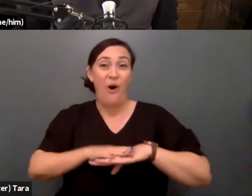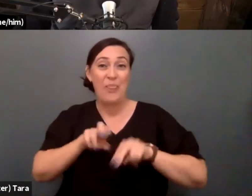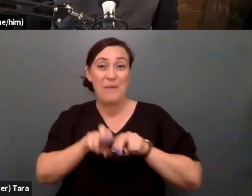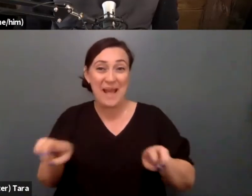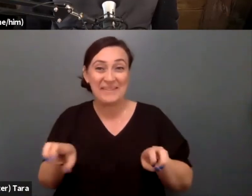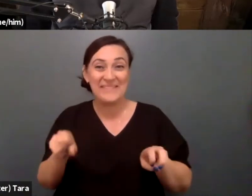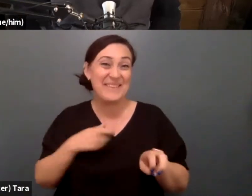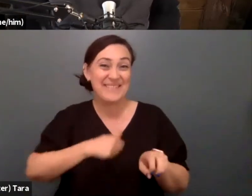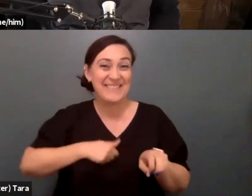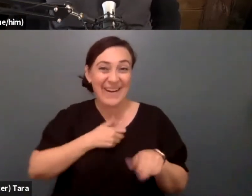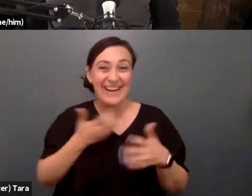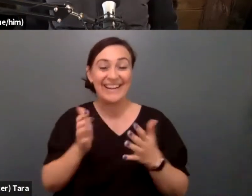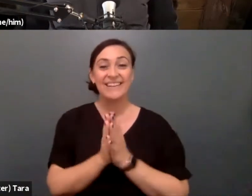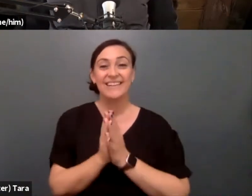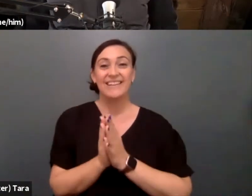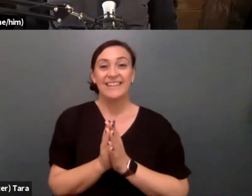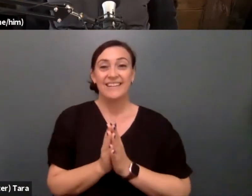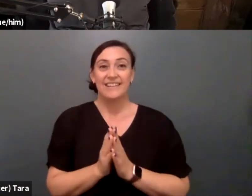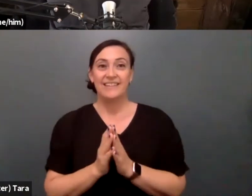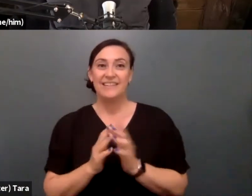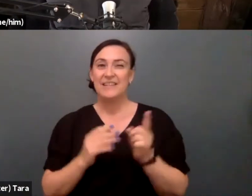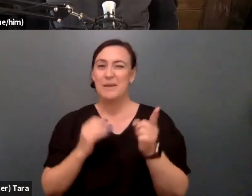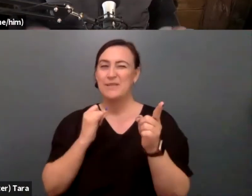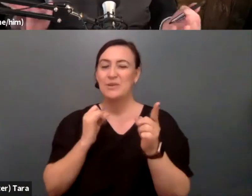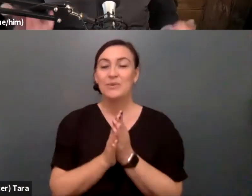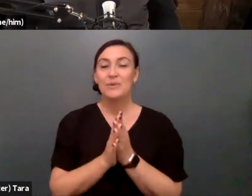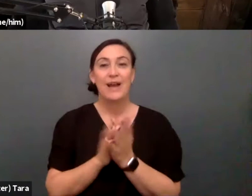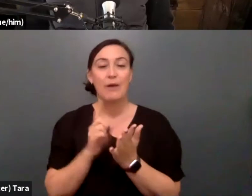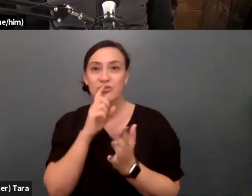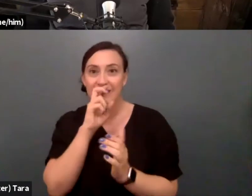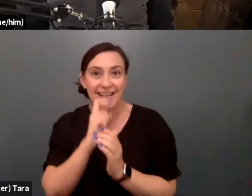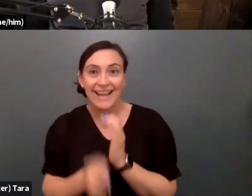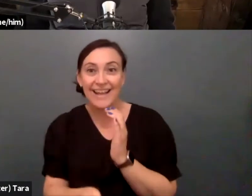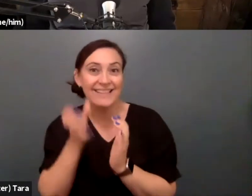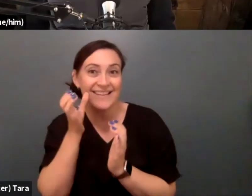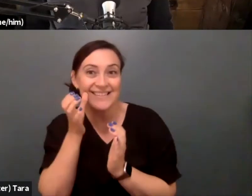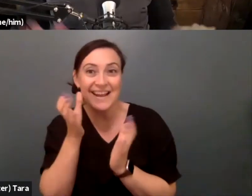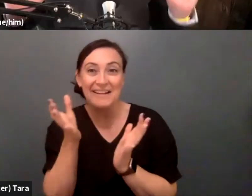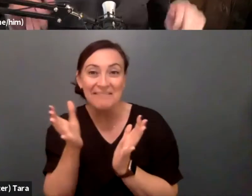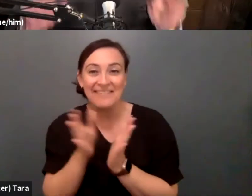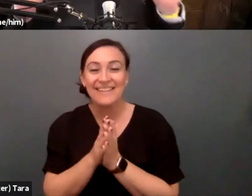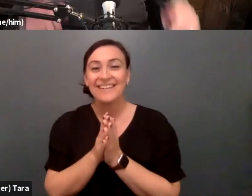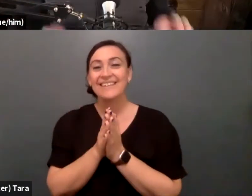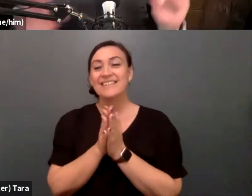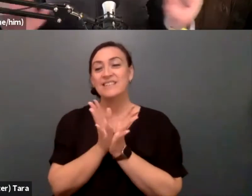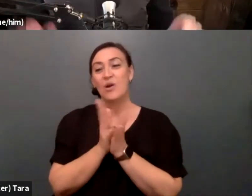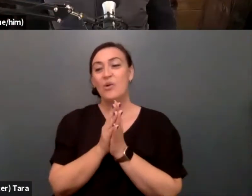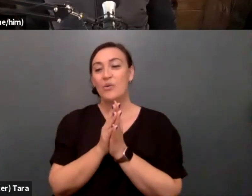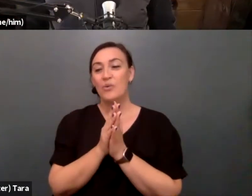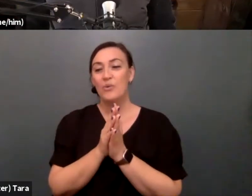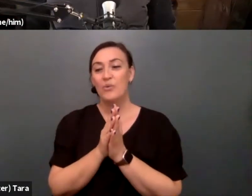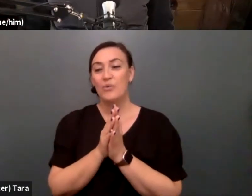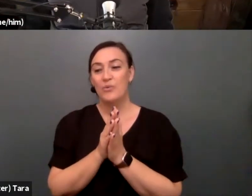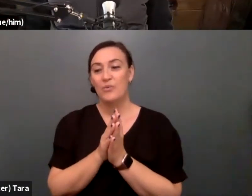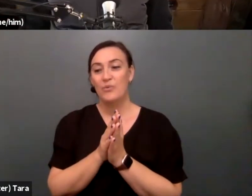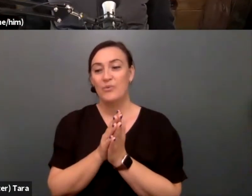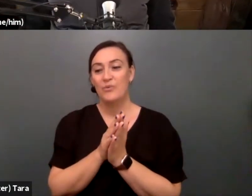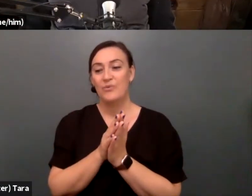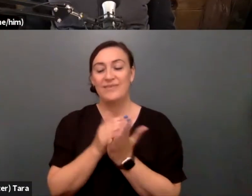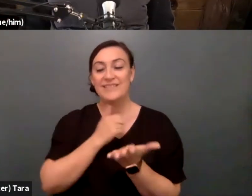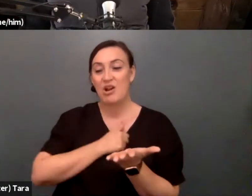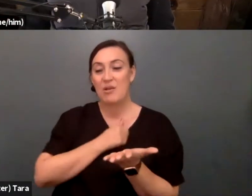both of you and everyone else because Me too. I was just in it and just listening. So I'm going to leave with my apologies on that